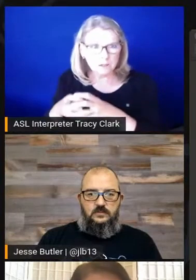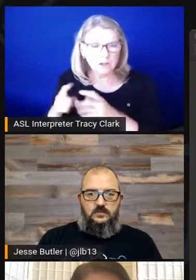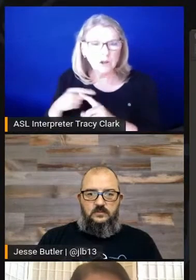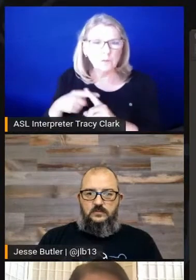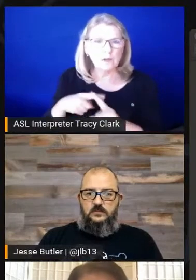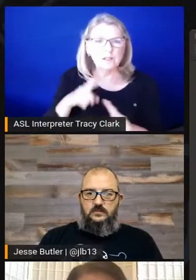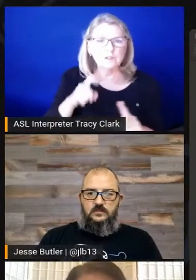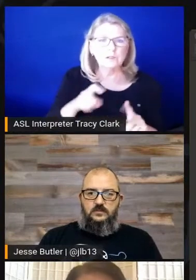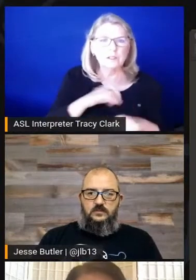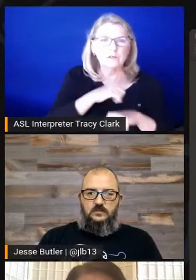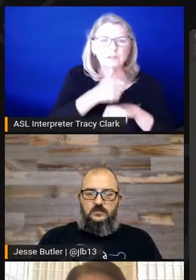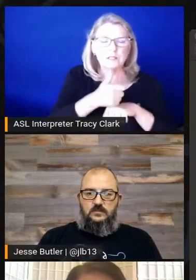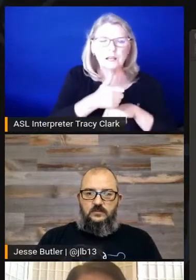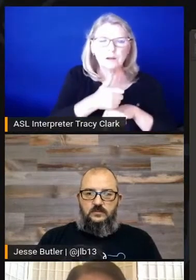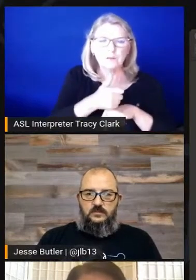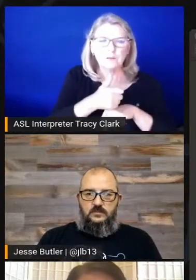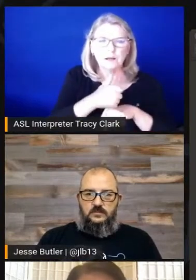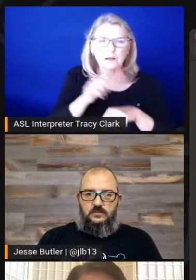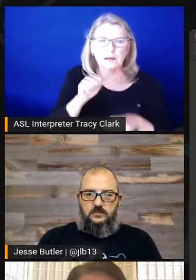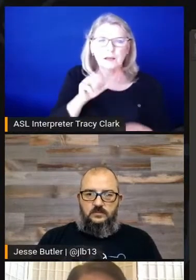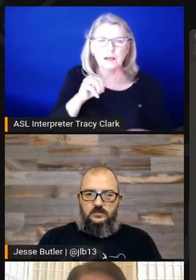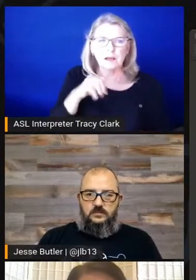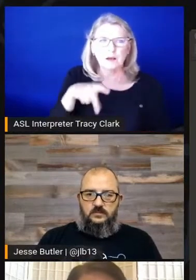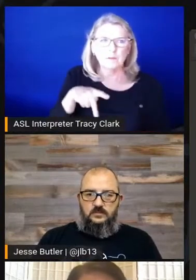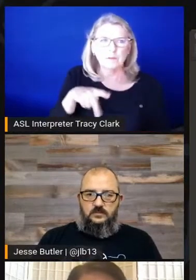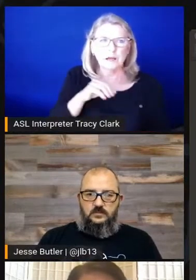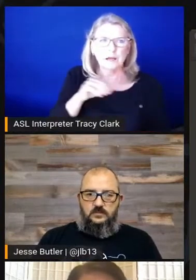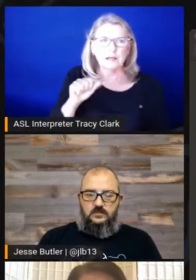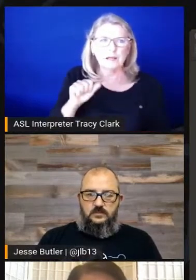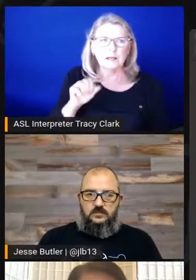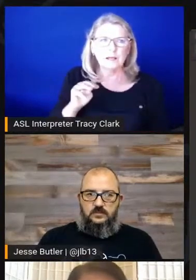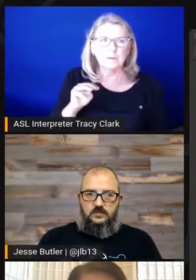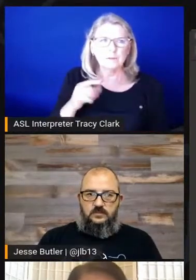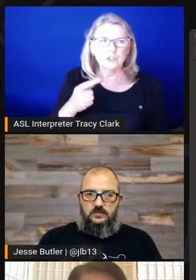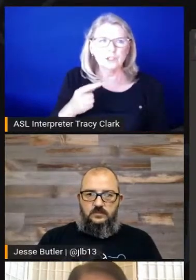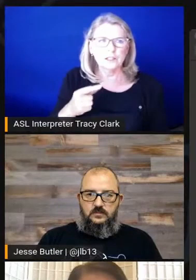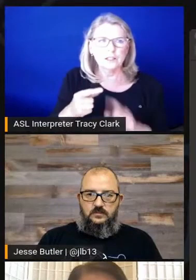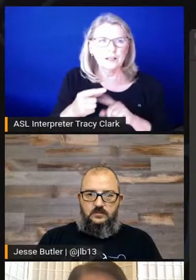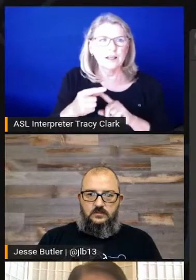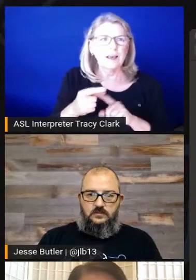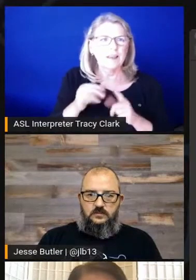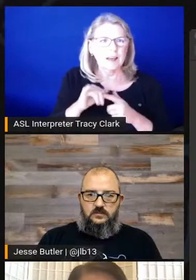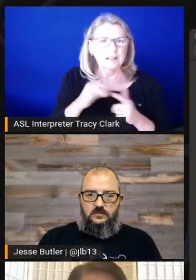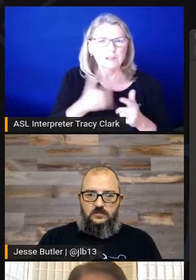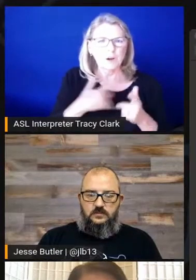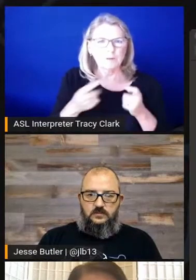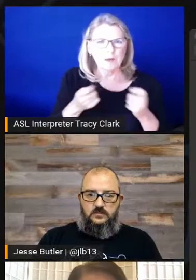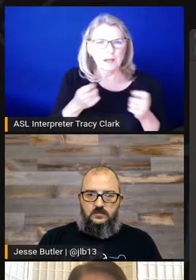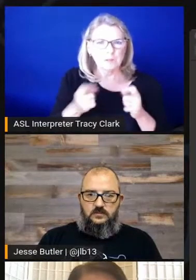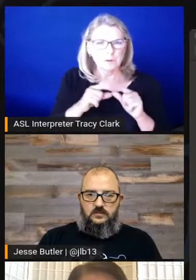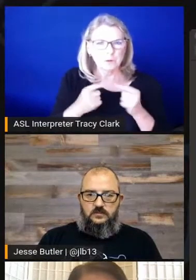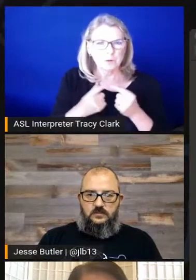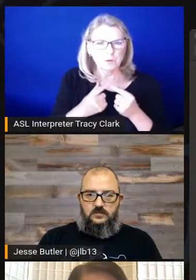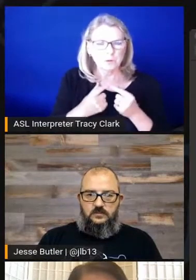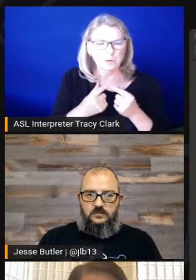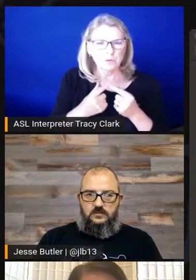your AMP and AMG, AMG being our Managed Grafana service. We need to set up those workspaces.